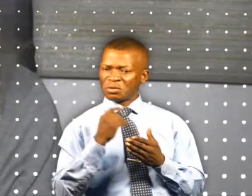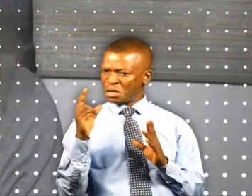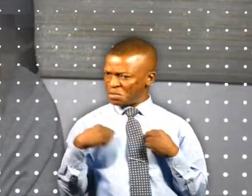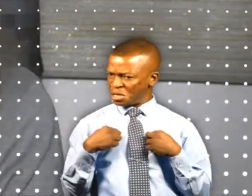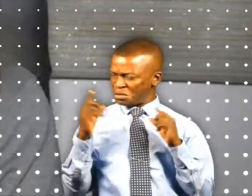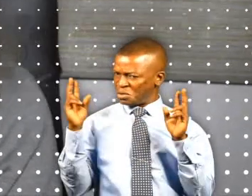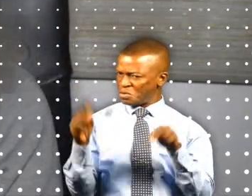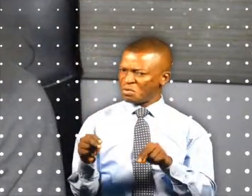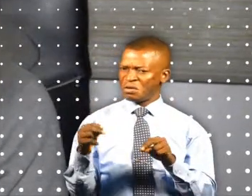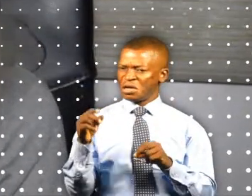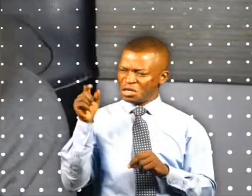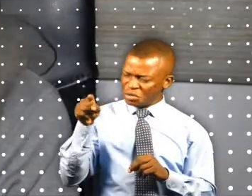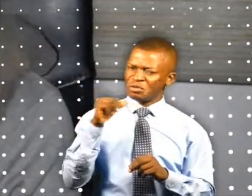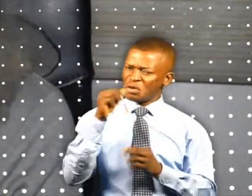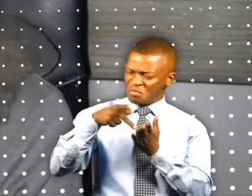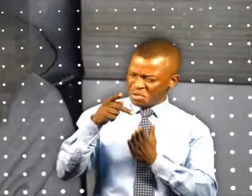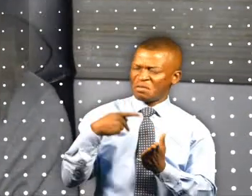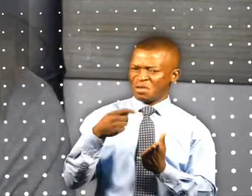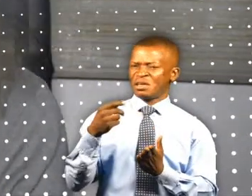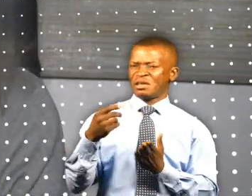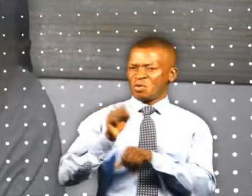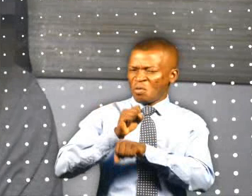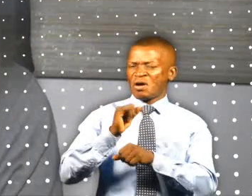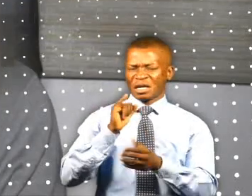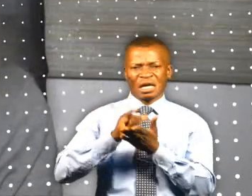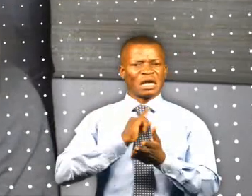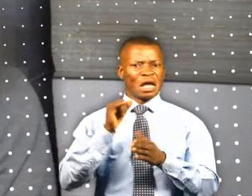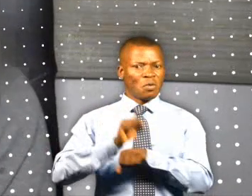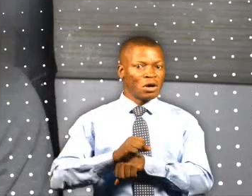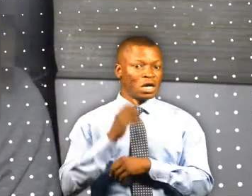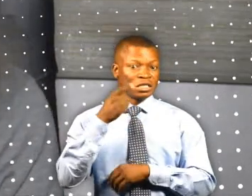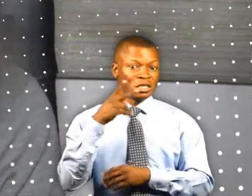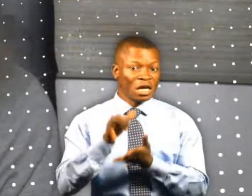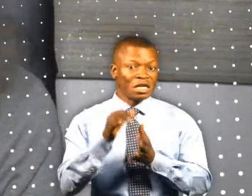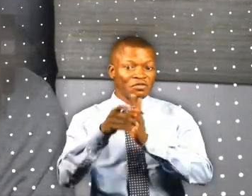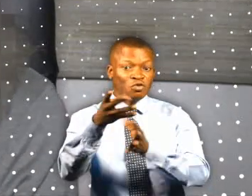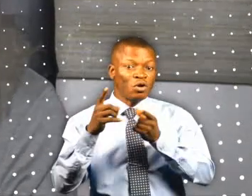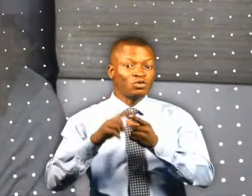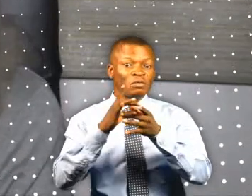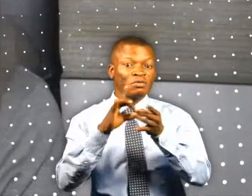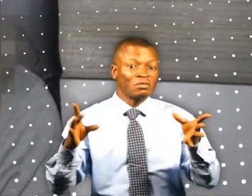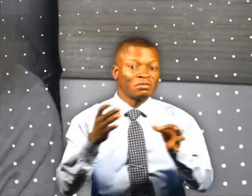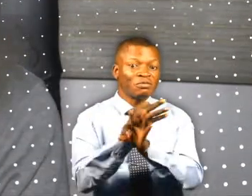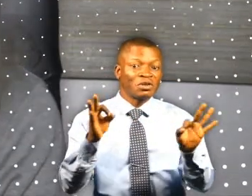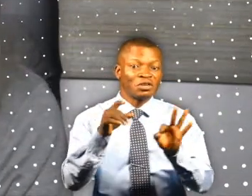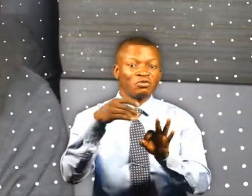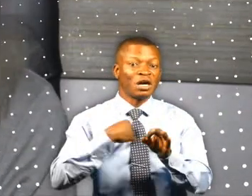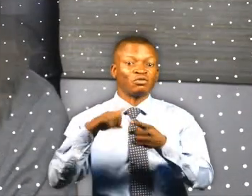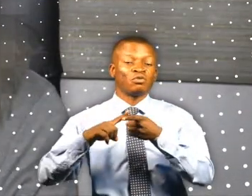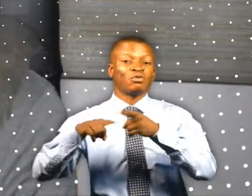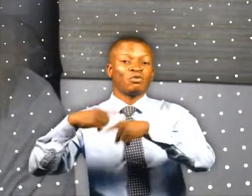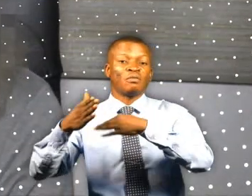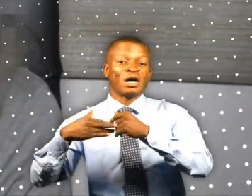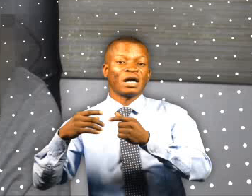she know, and she didn't pay me the work that I work with her. So she said that if I want to come out from the cell,